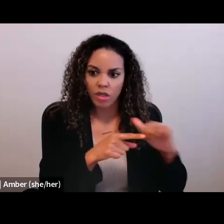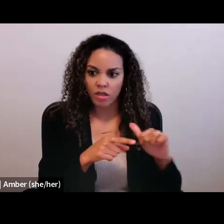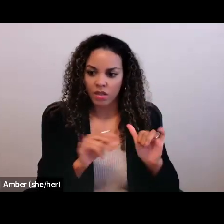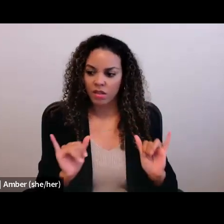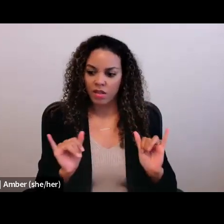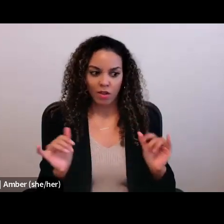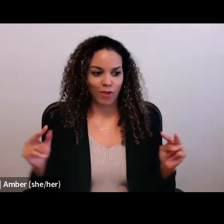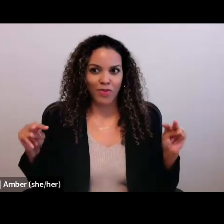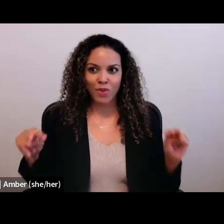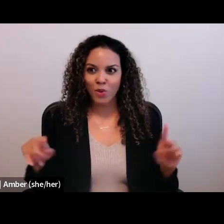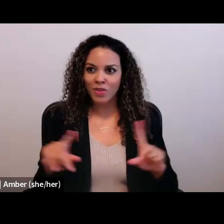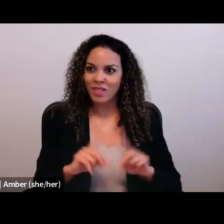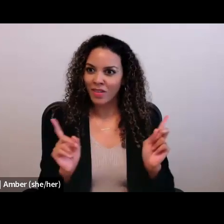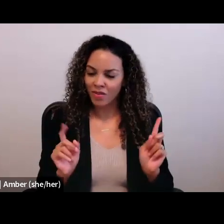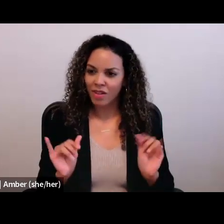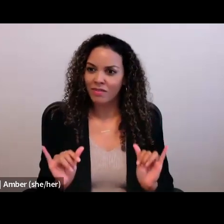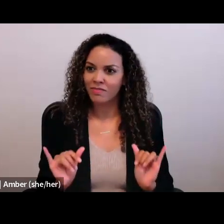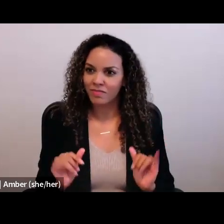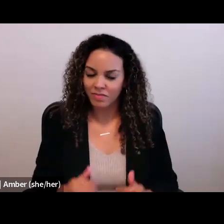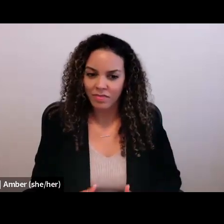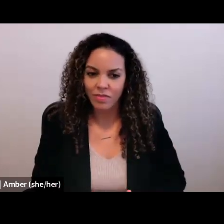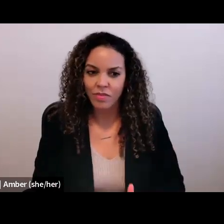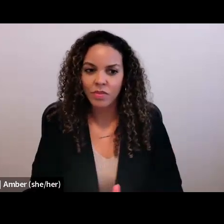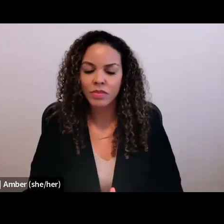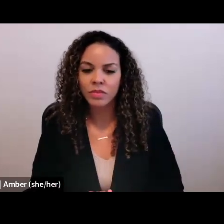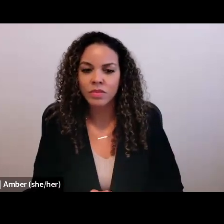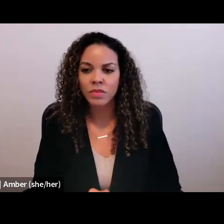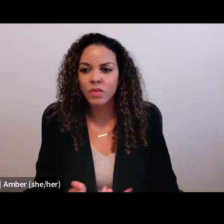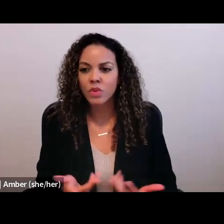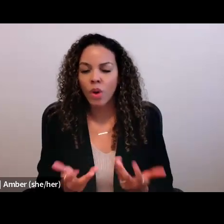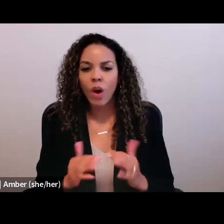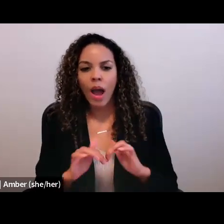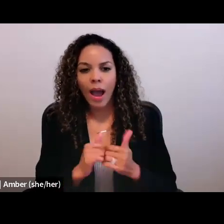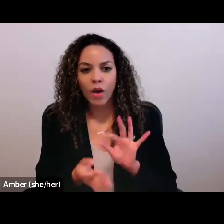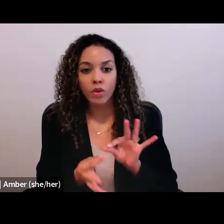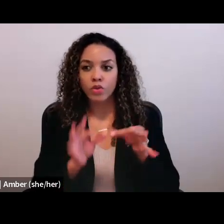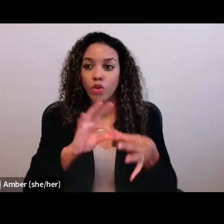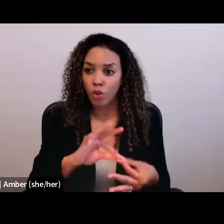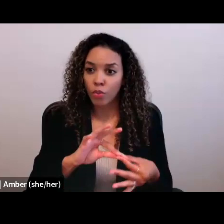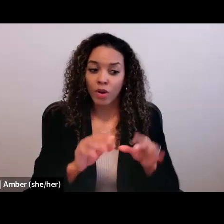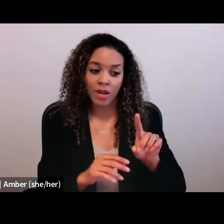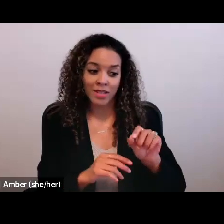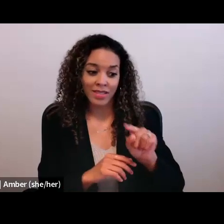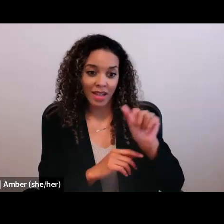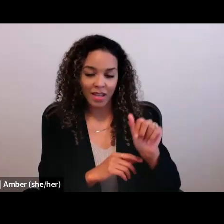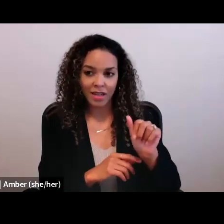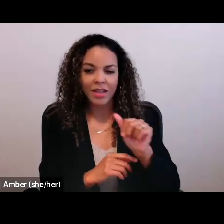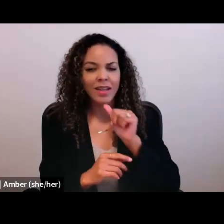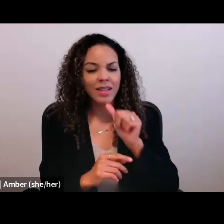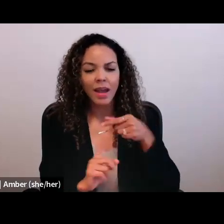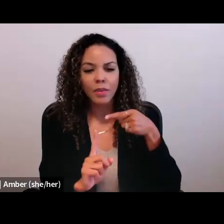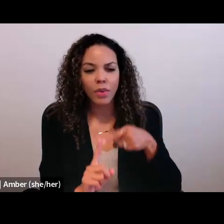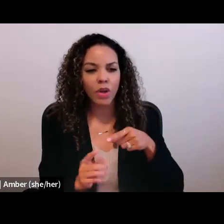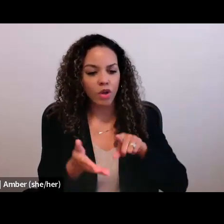to positive to conservative and back and forth. And so how you interpret data, it's not so much that you actually do the research and you